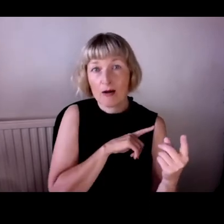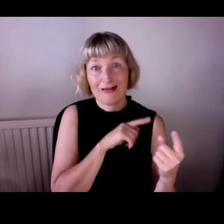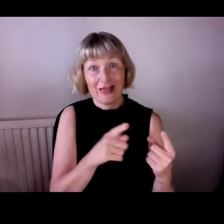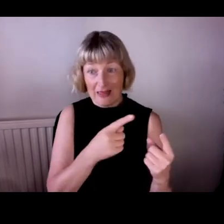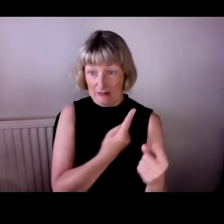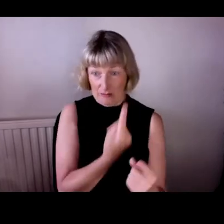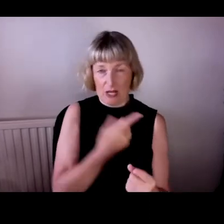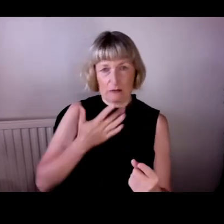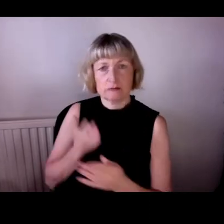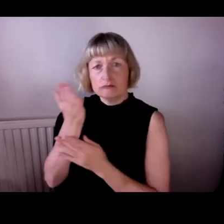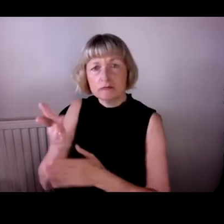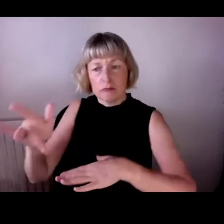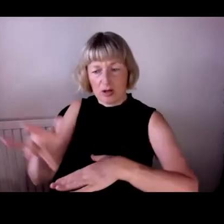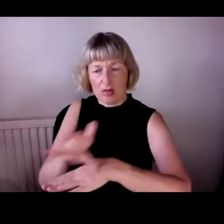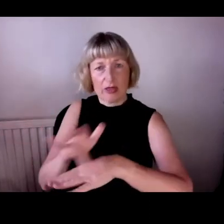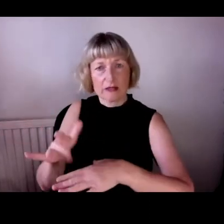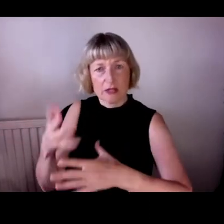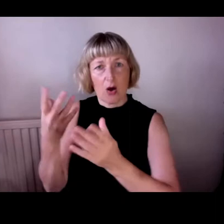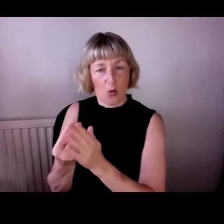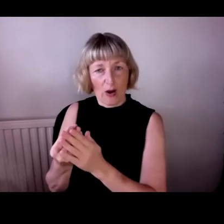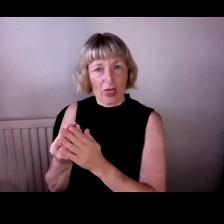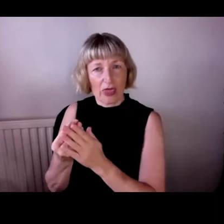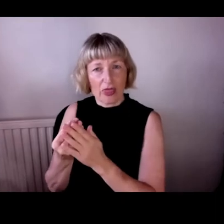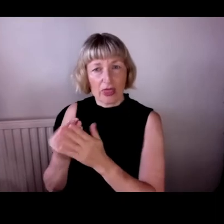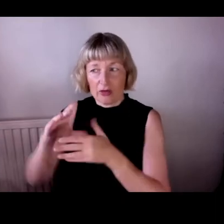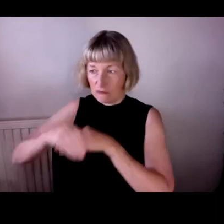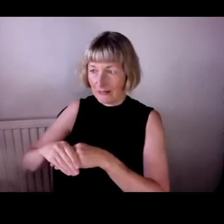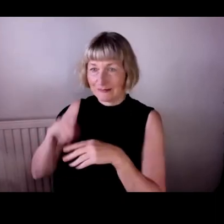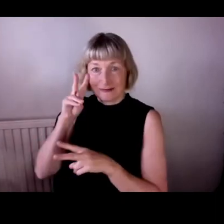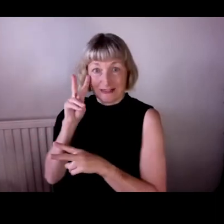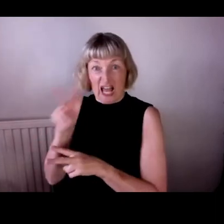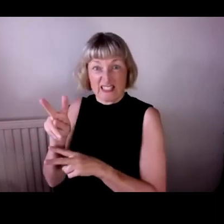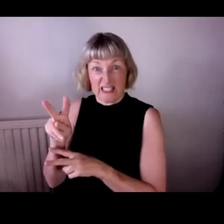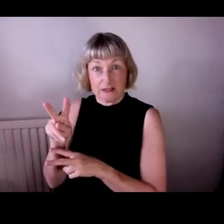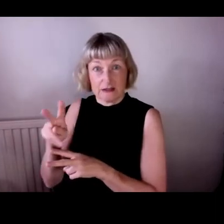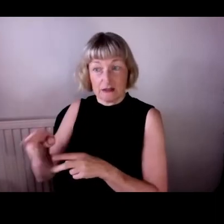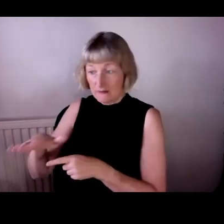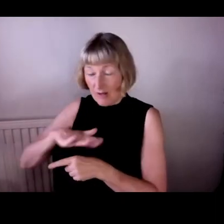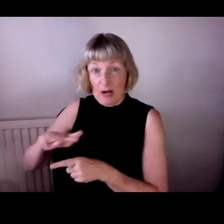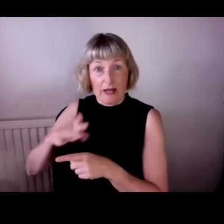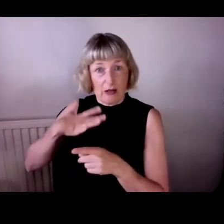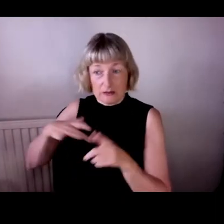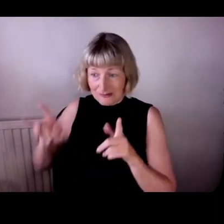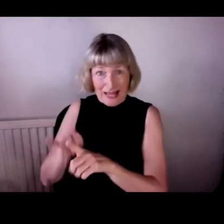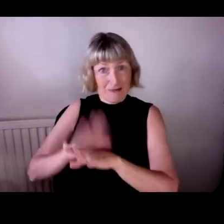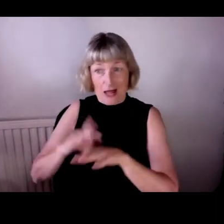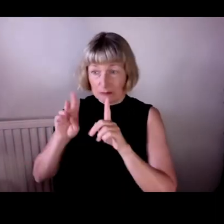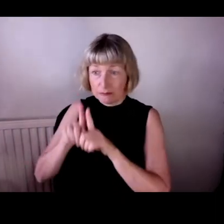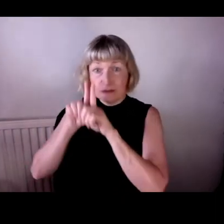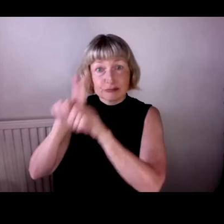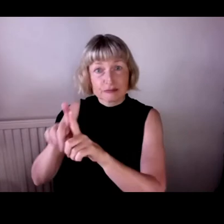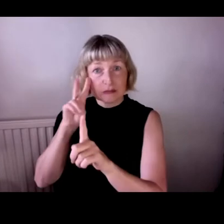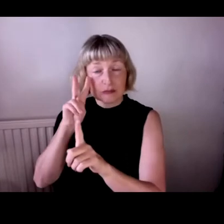the theatre with their sighted friends, companions, families. And they started putting together